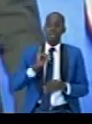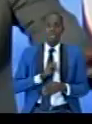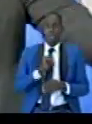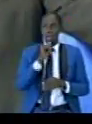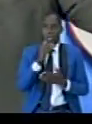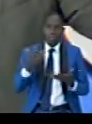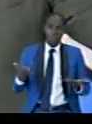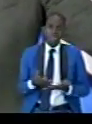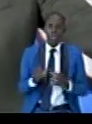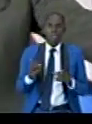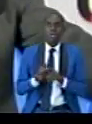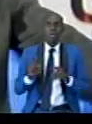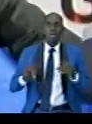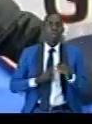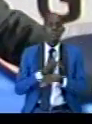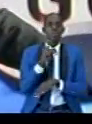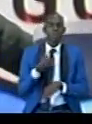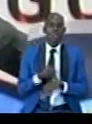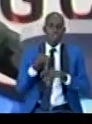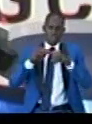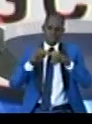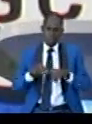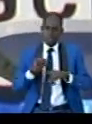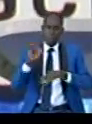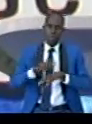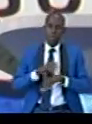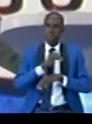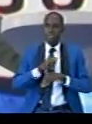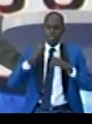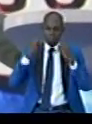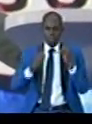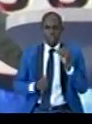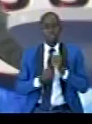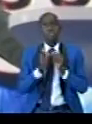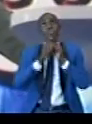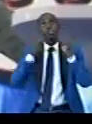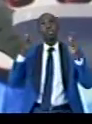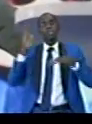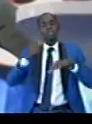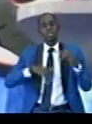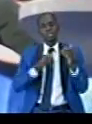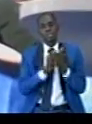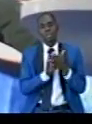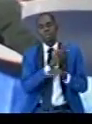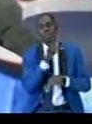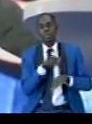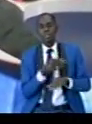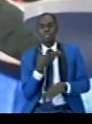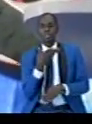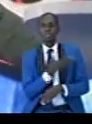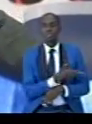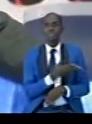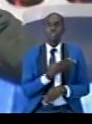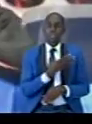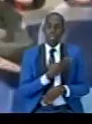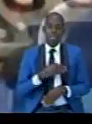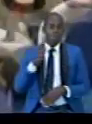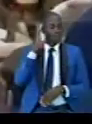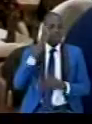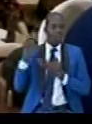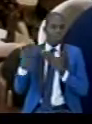as principal, depending on a power greater than that principal, I'll bring them